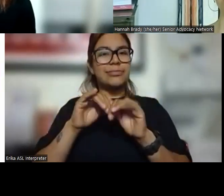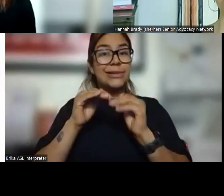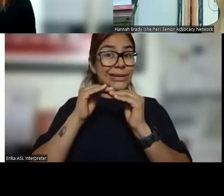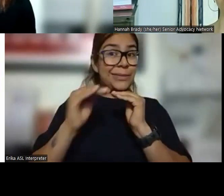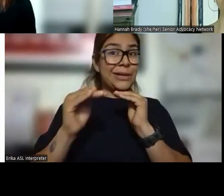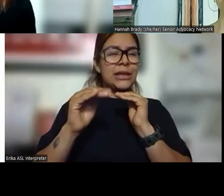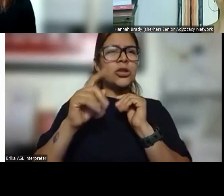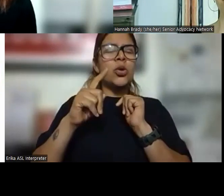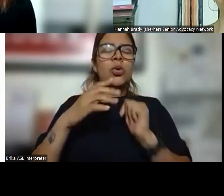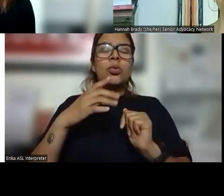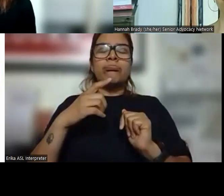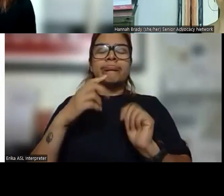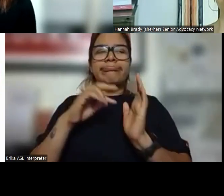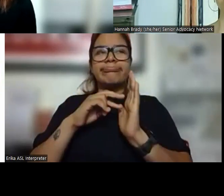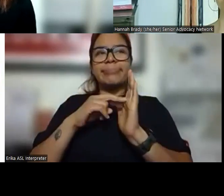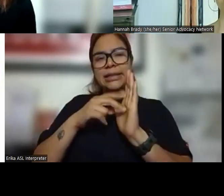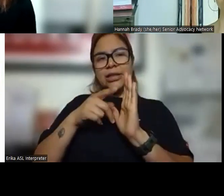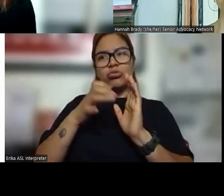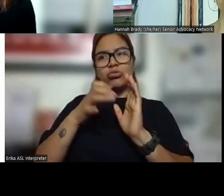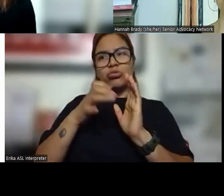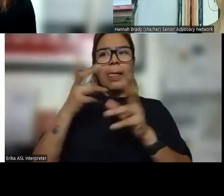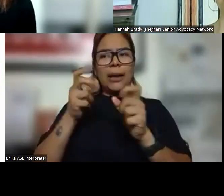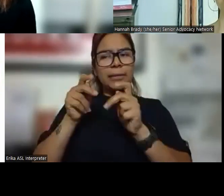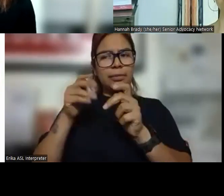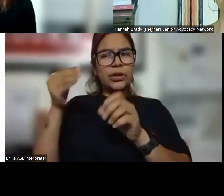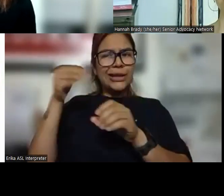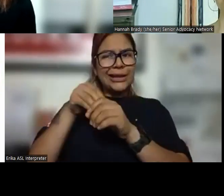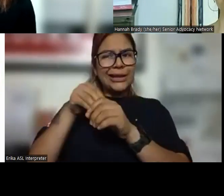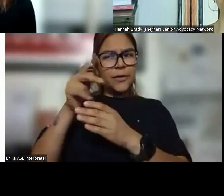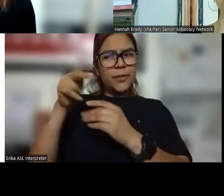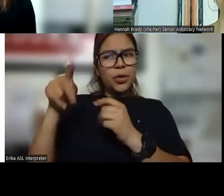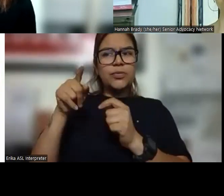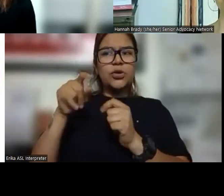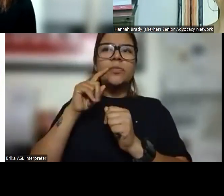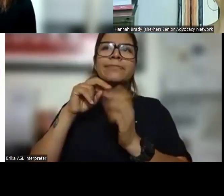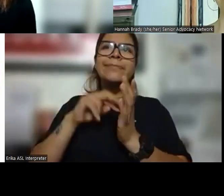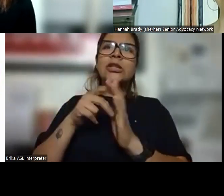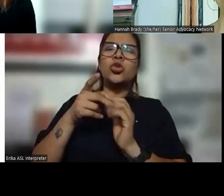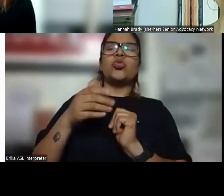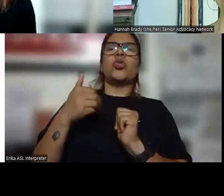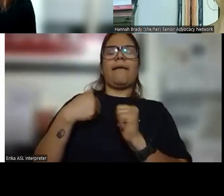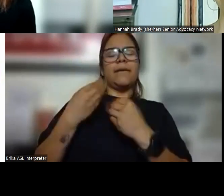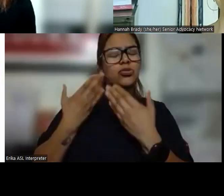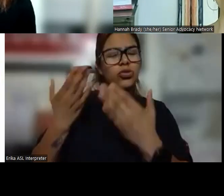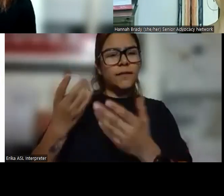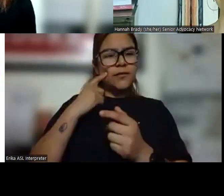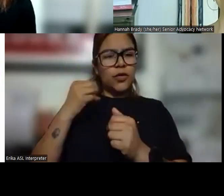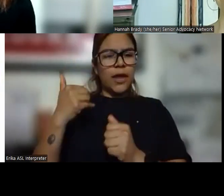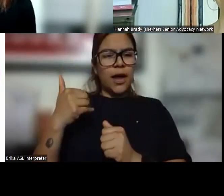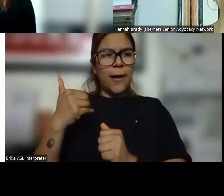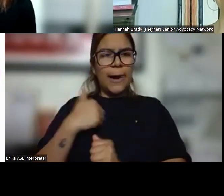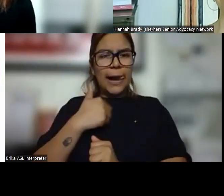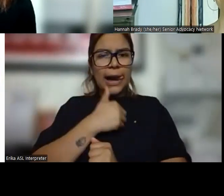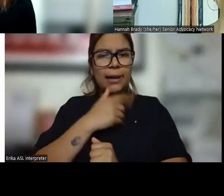into subsidized housing. And I'm wondering, you also said, I think that you serve on the COC in your area or in the advisory committee. I'm